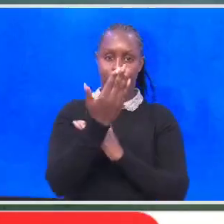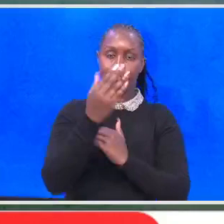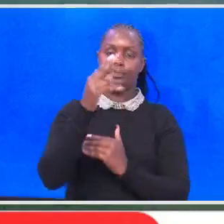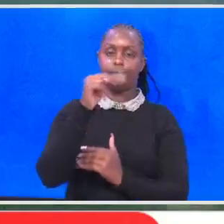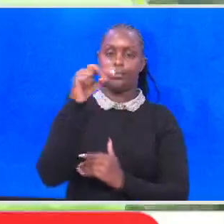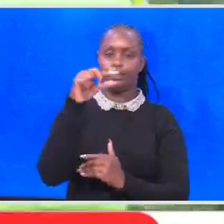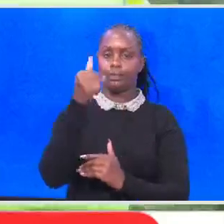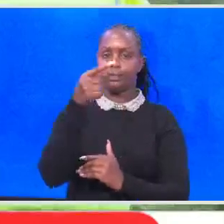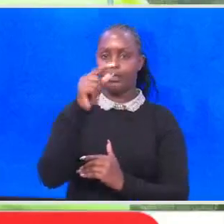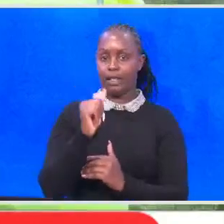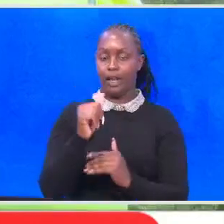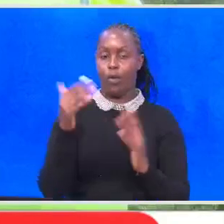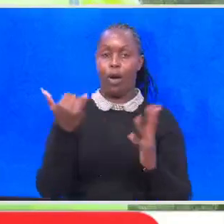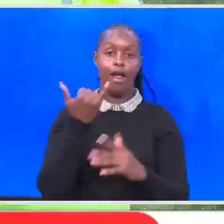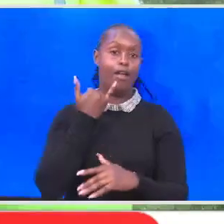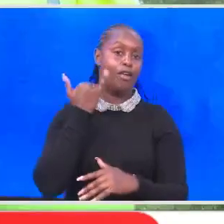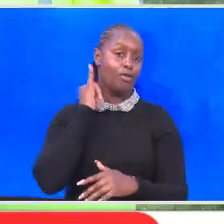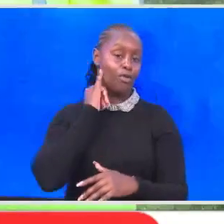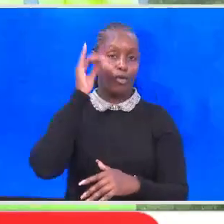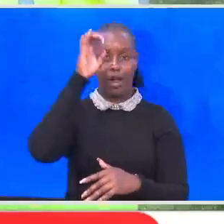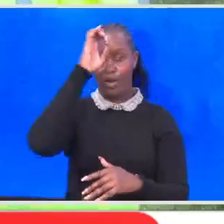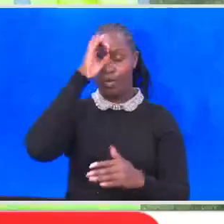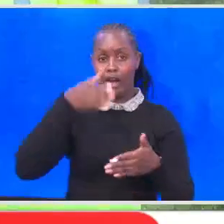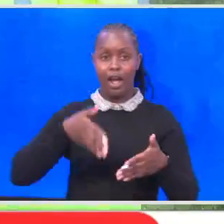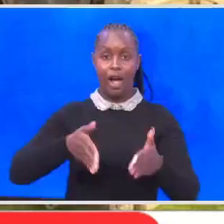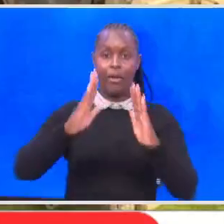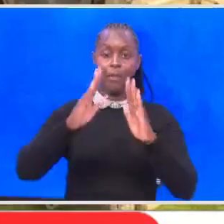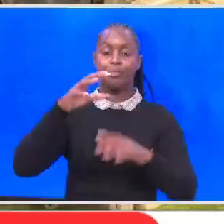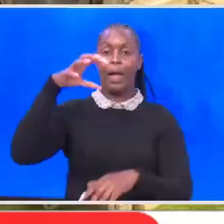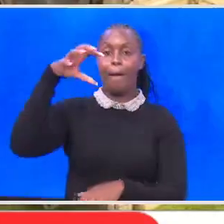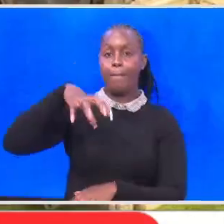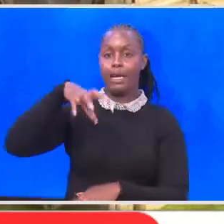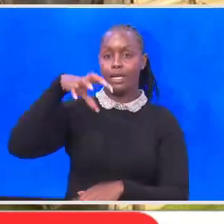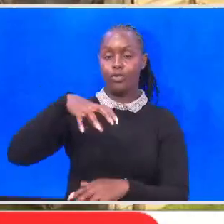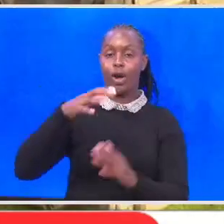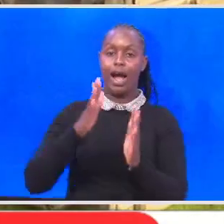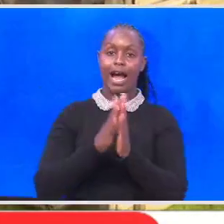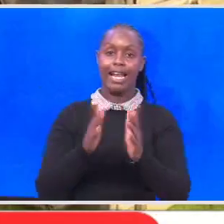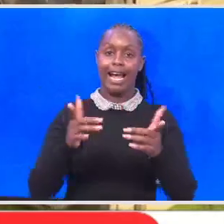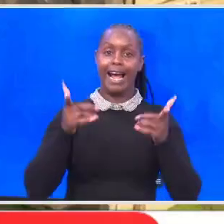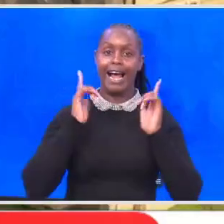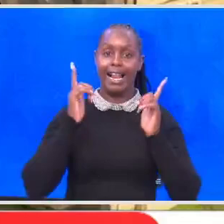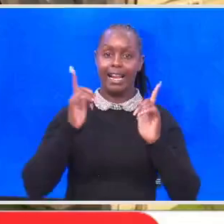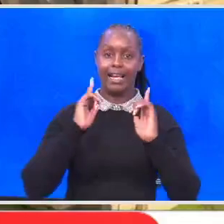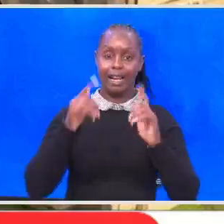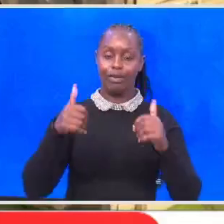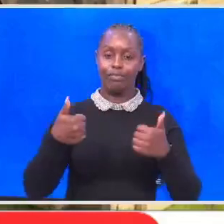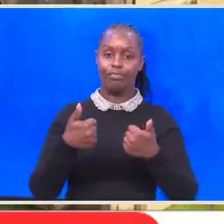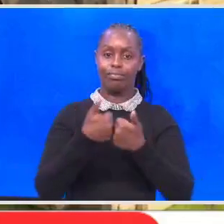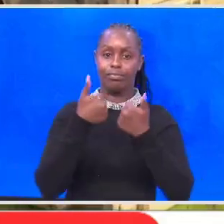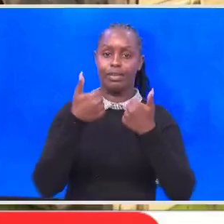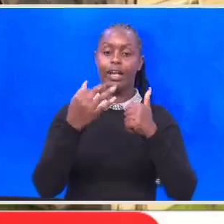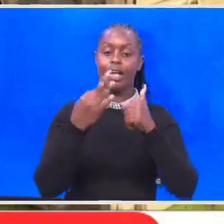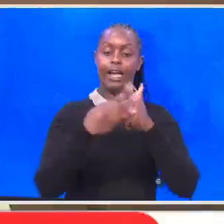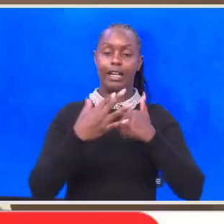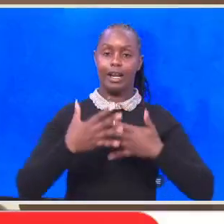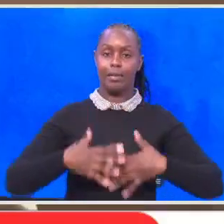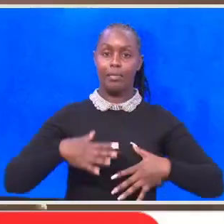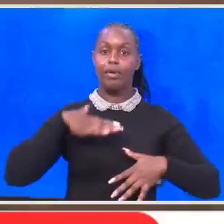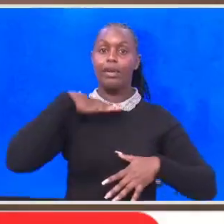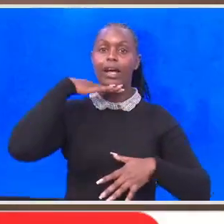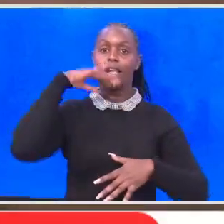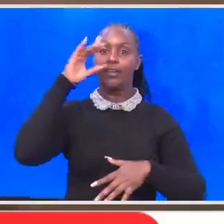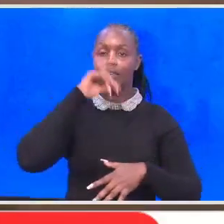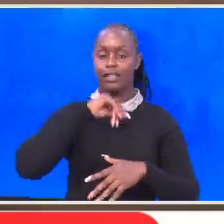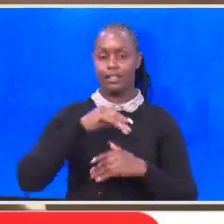Nakuru-Eldoret highway after a 14-seater PSV matatu and a trailer truck collided head-on, leaving 8 people dead on the spot. Kwa